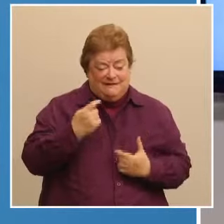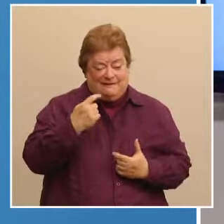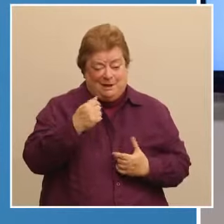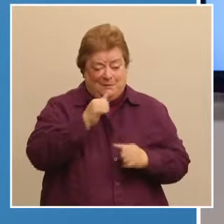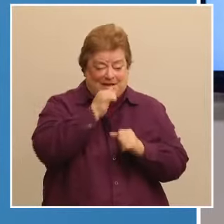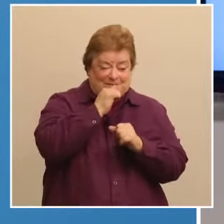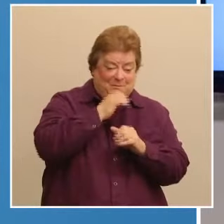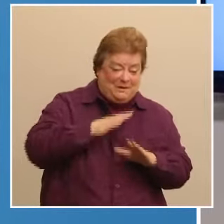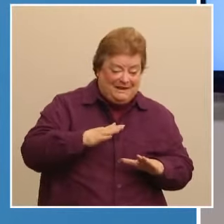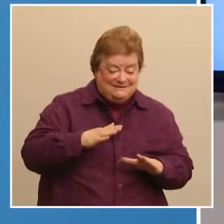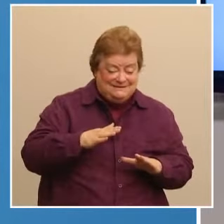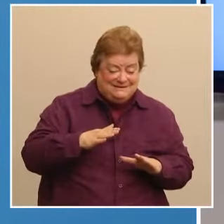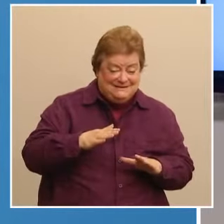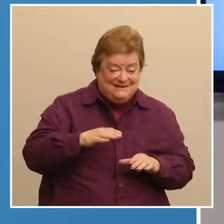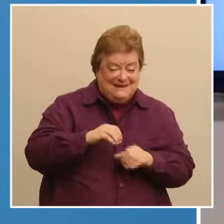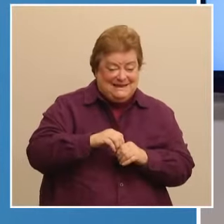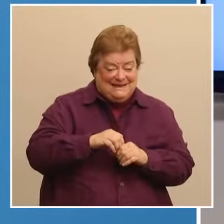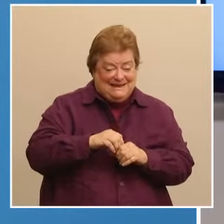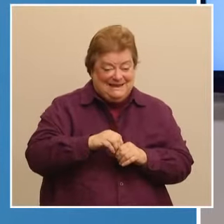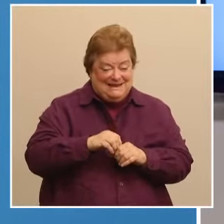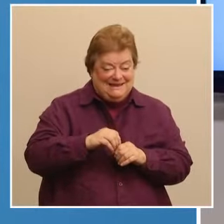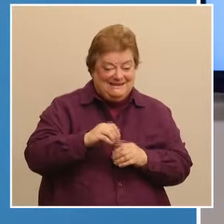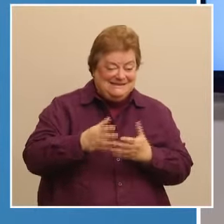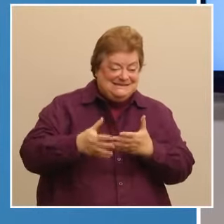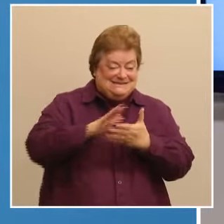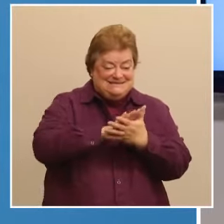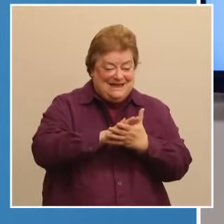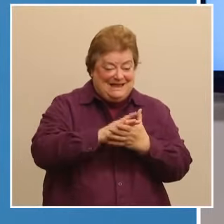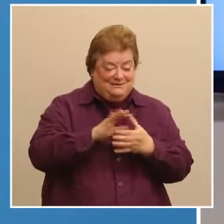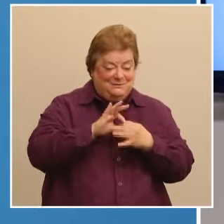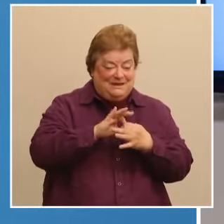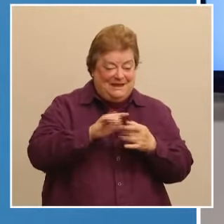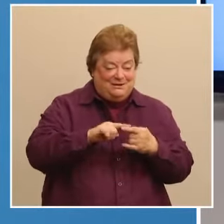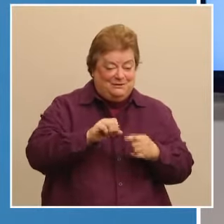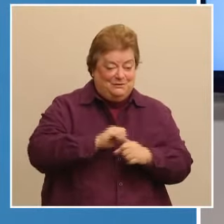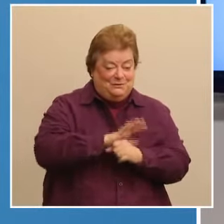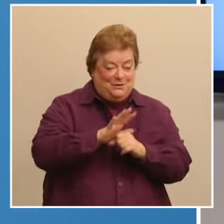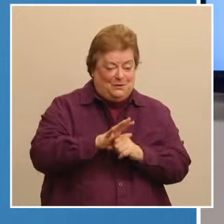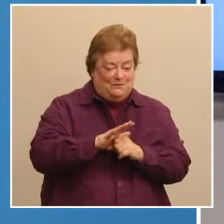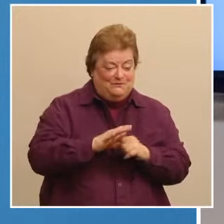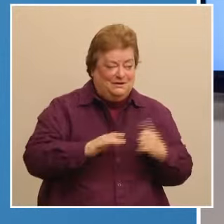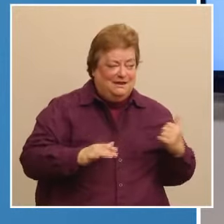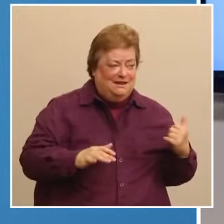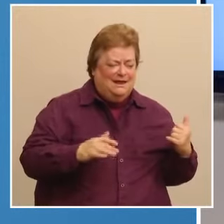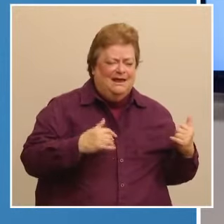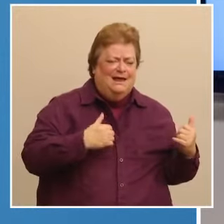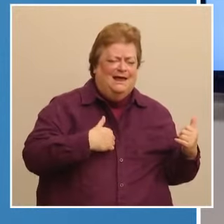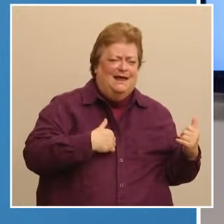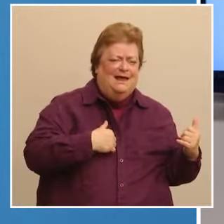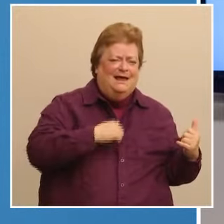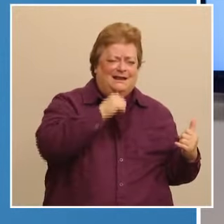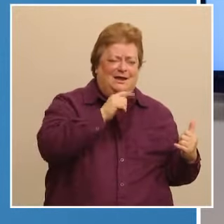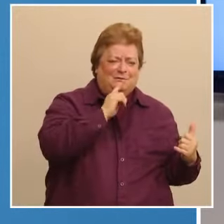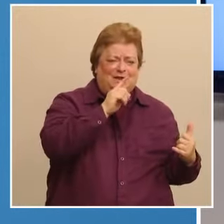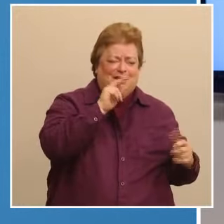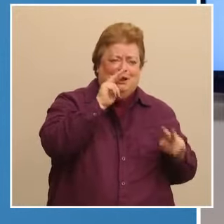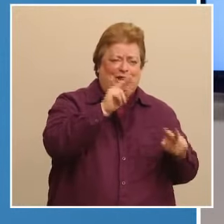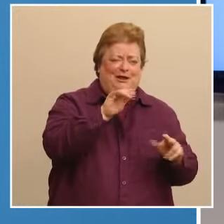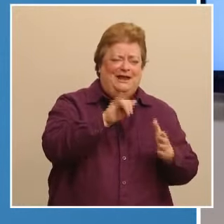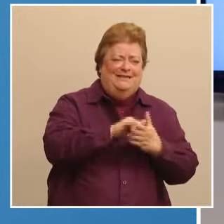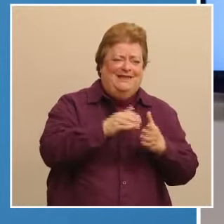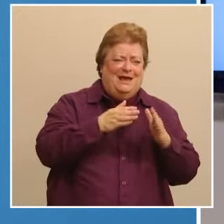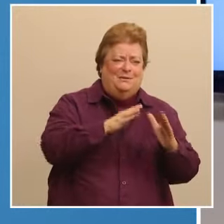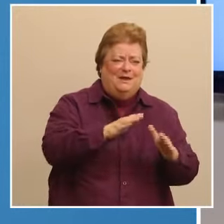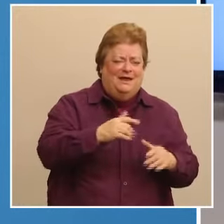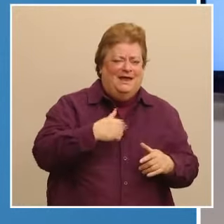disguise when it comes to COVID-19? Well, I didn't really look at it that way, Bill, to be honest with you. I